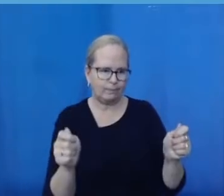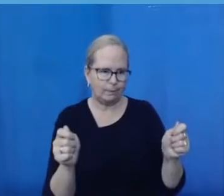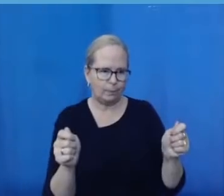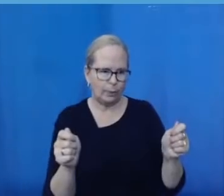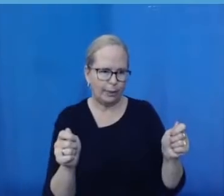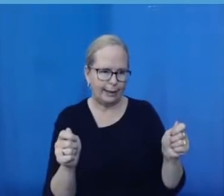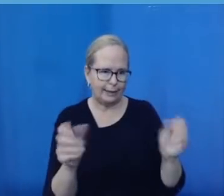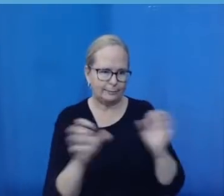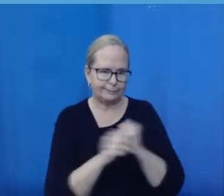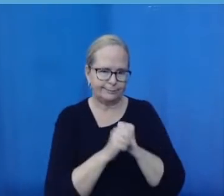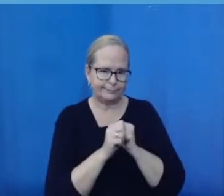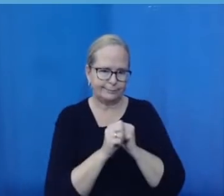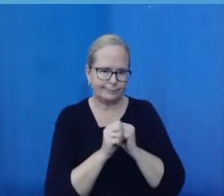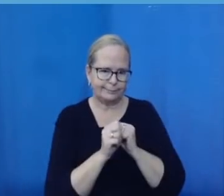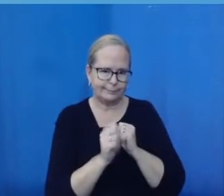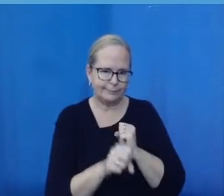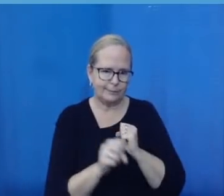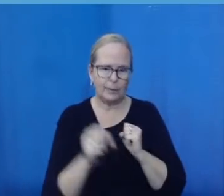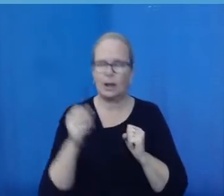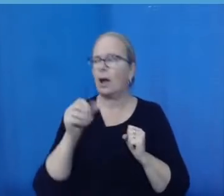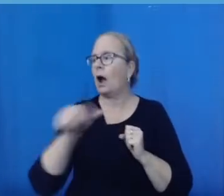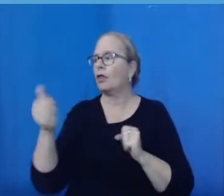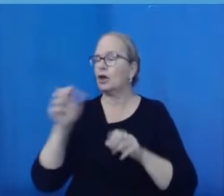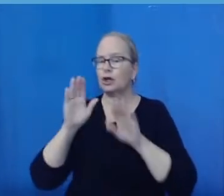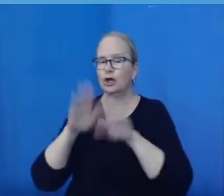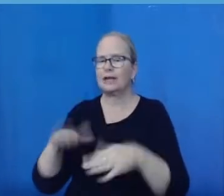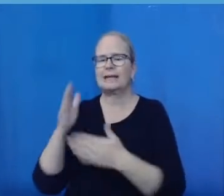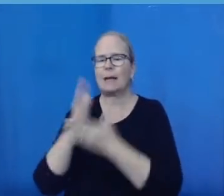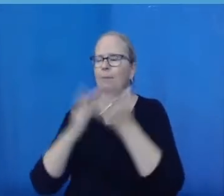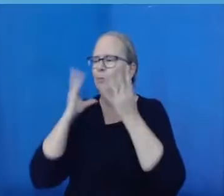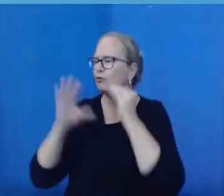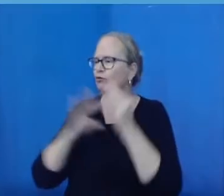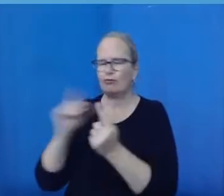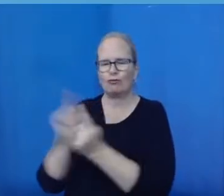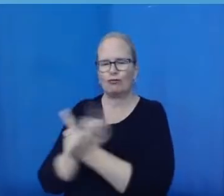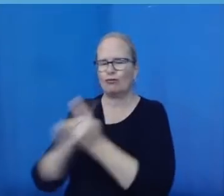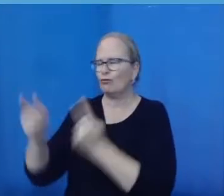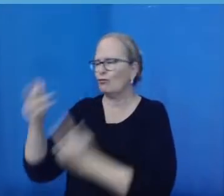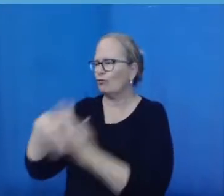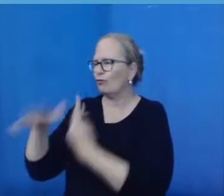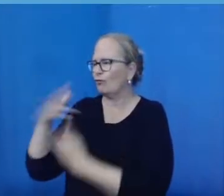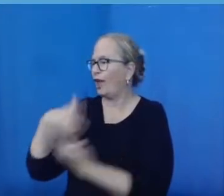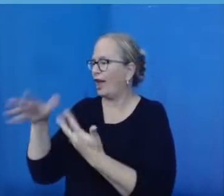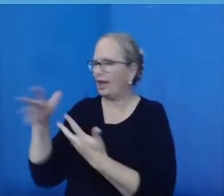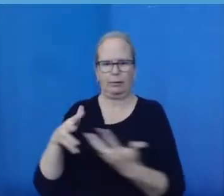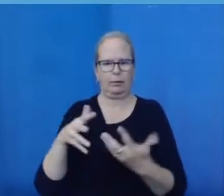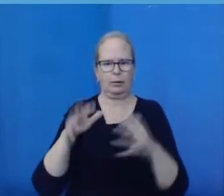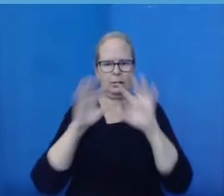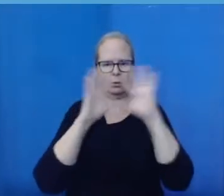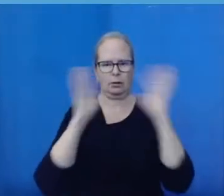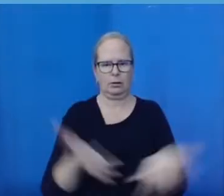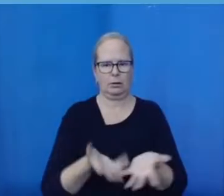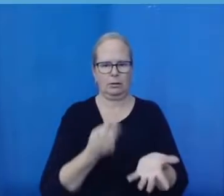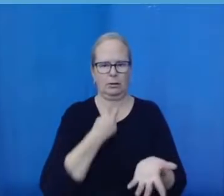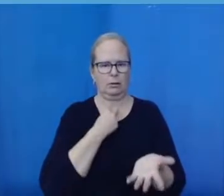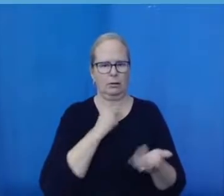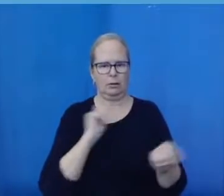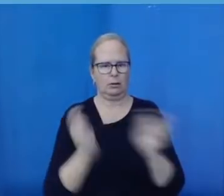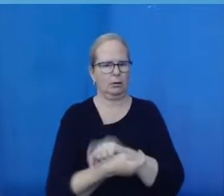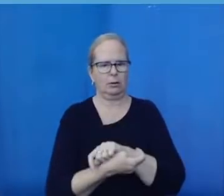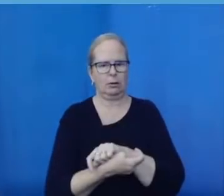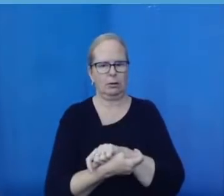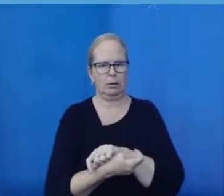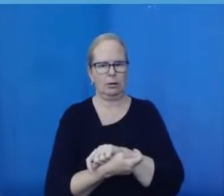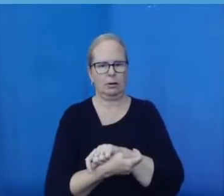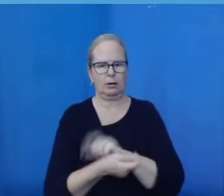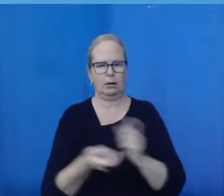the world at their fingertips. And so this can be a problem too, because we've got this global culture of fear. And that's really affecting our kids. So